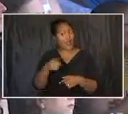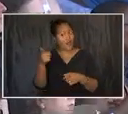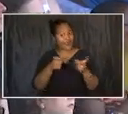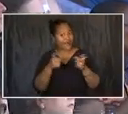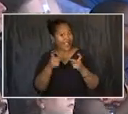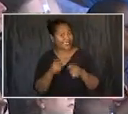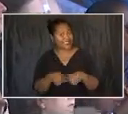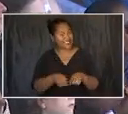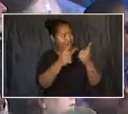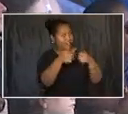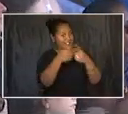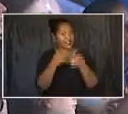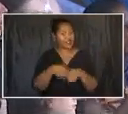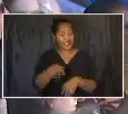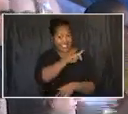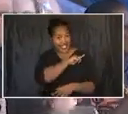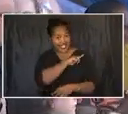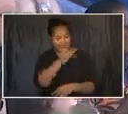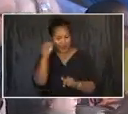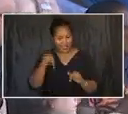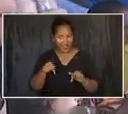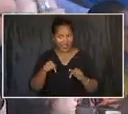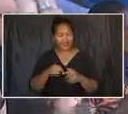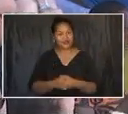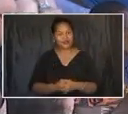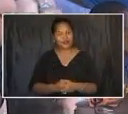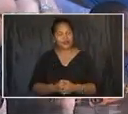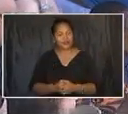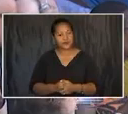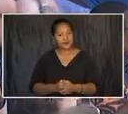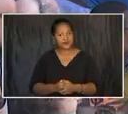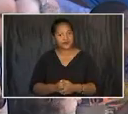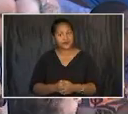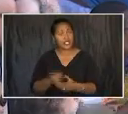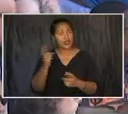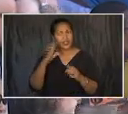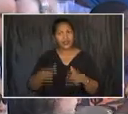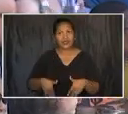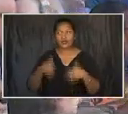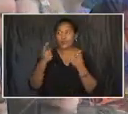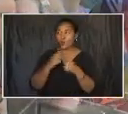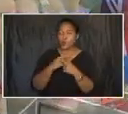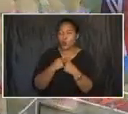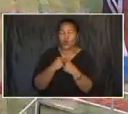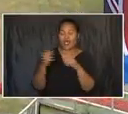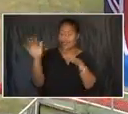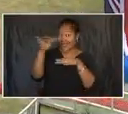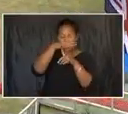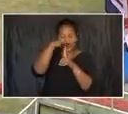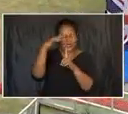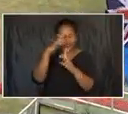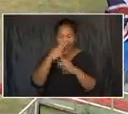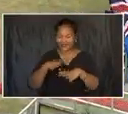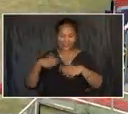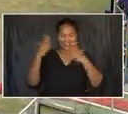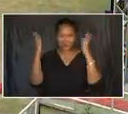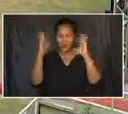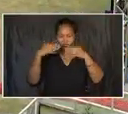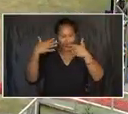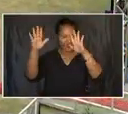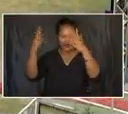as we could all actually feel the patriotism and the spirit that is amongst the